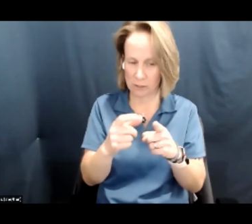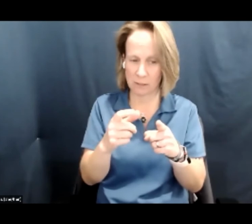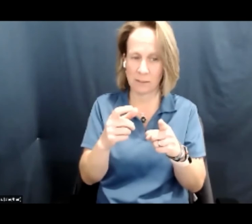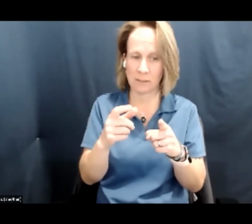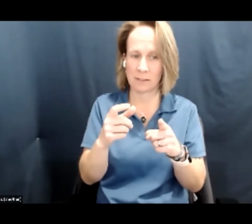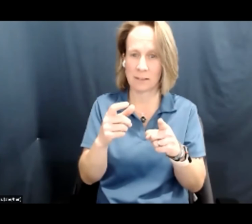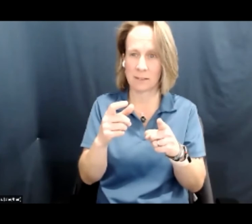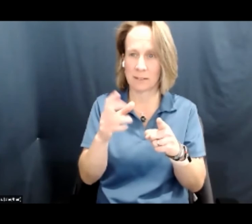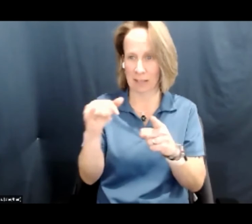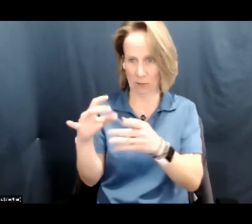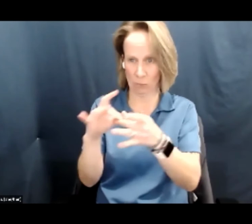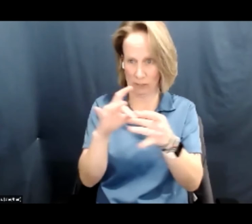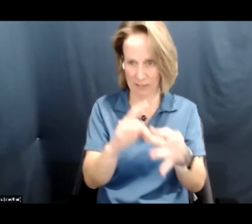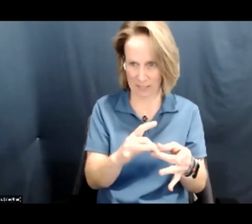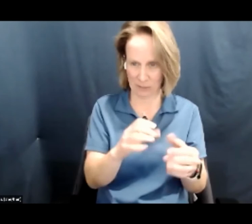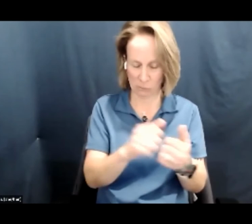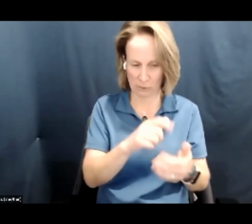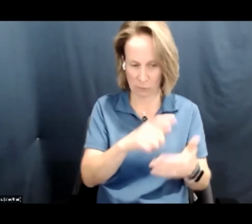dysphoria.